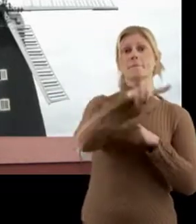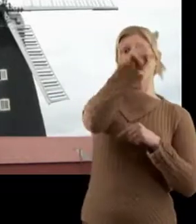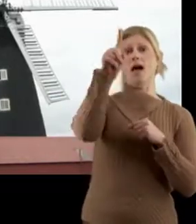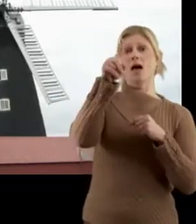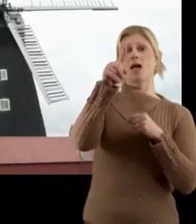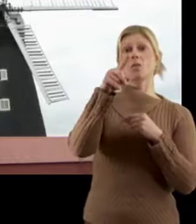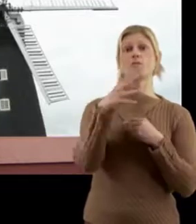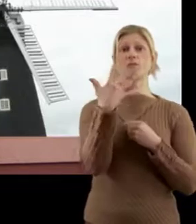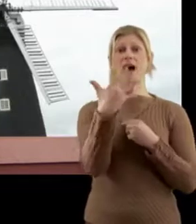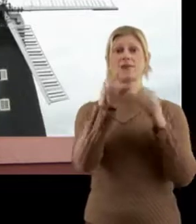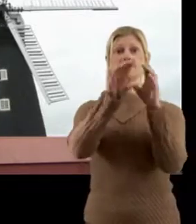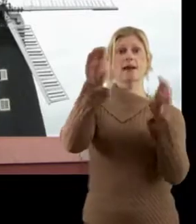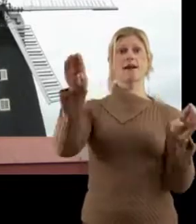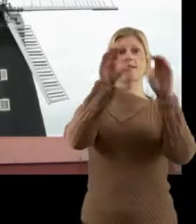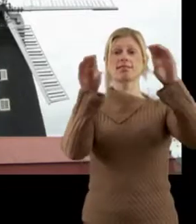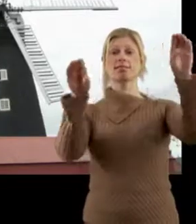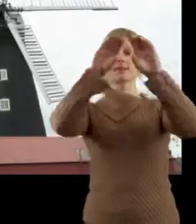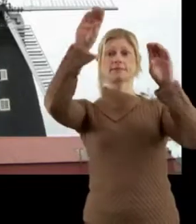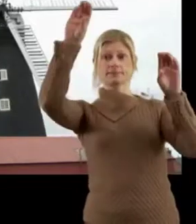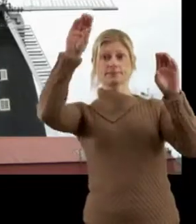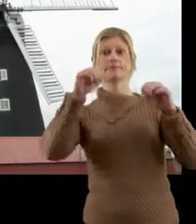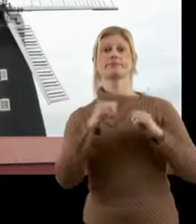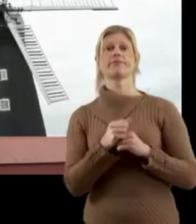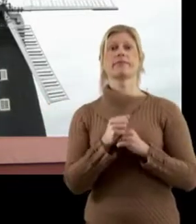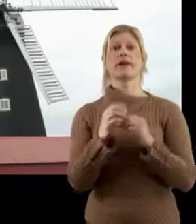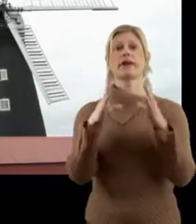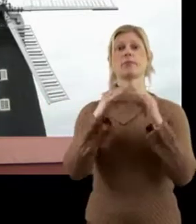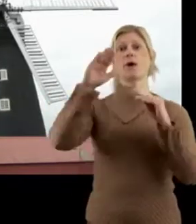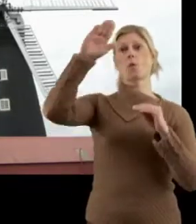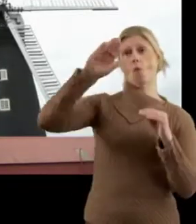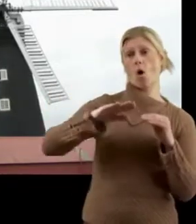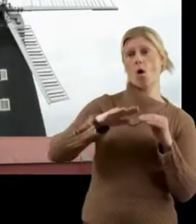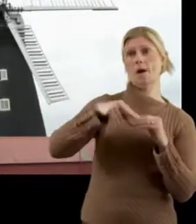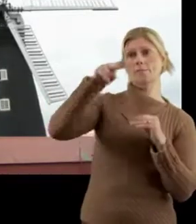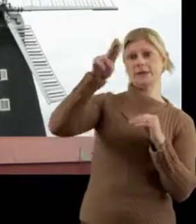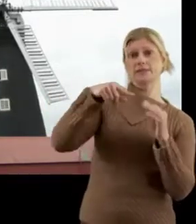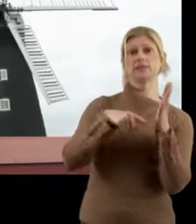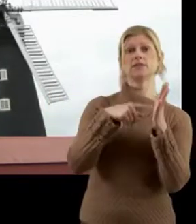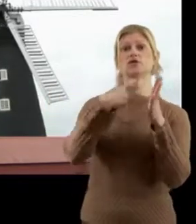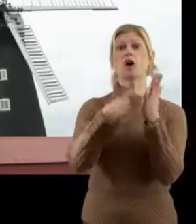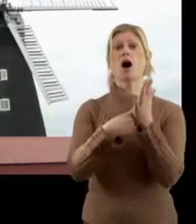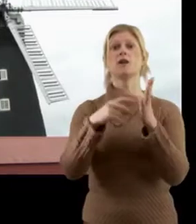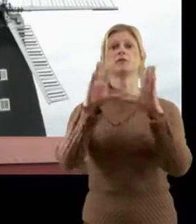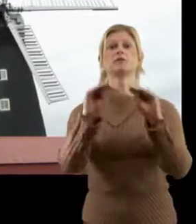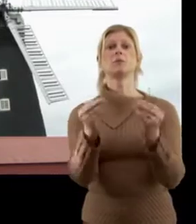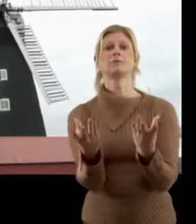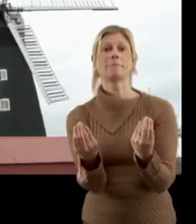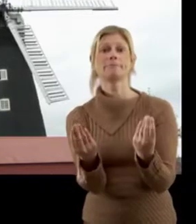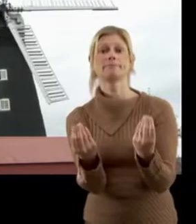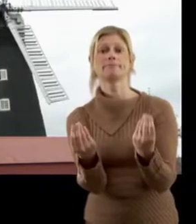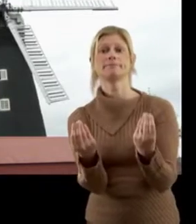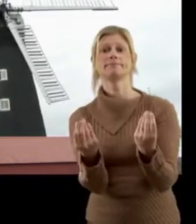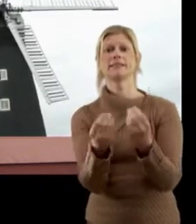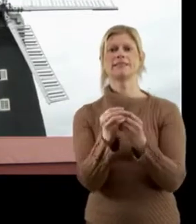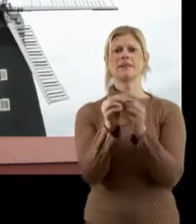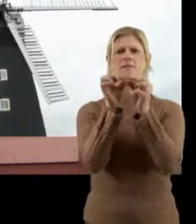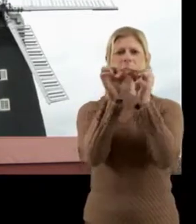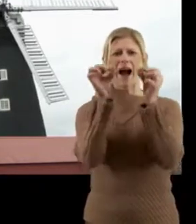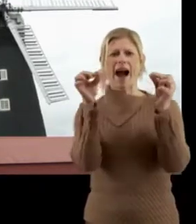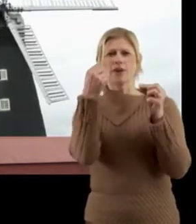5 single-sided sails. Its brick walls are painted with tar to keep out the damp, and its